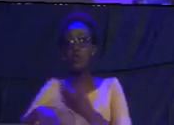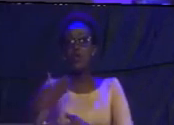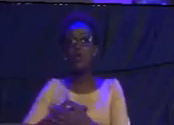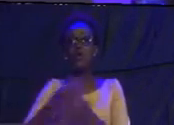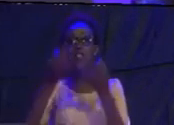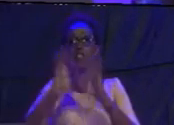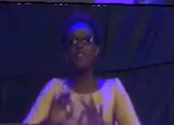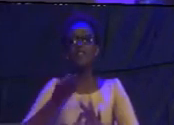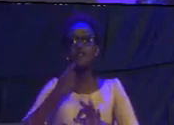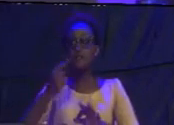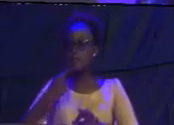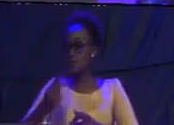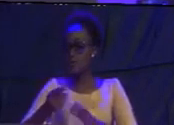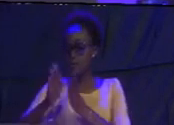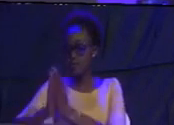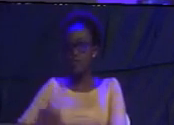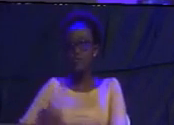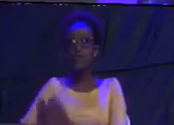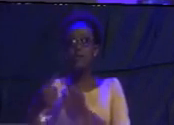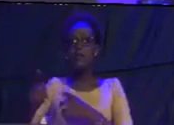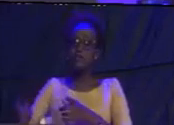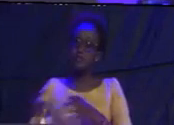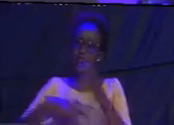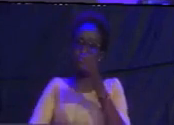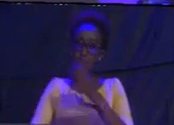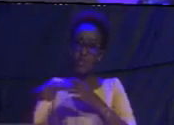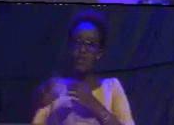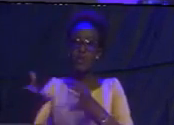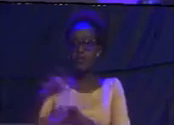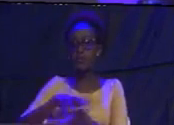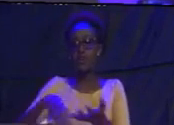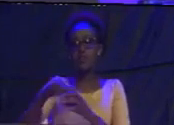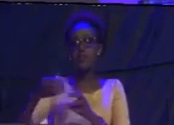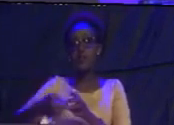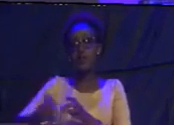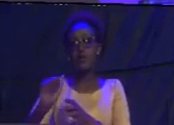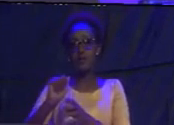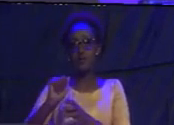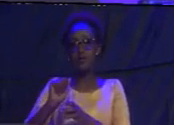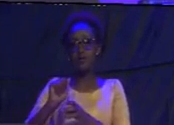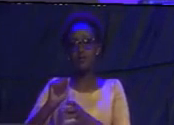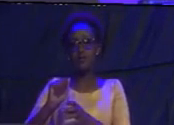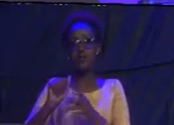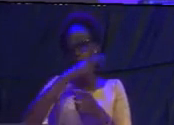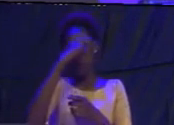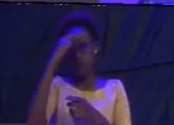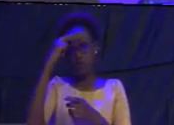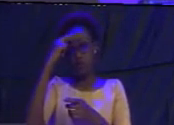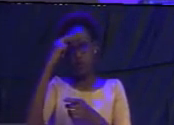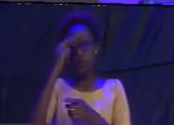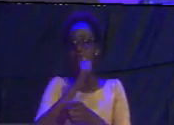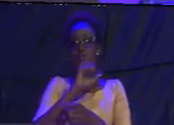Bakirengagiza ndetse bakabishyira mu bintu byabo. Icyo ni cyo cyatumye Abisirayeli